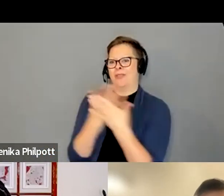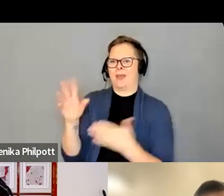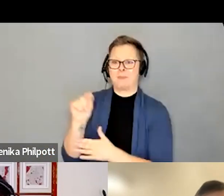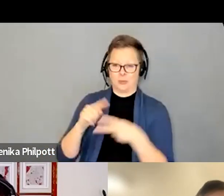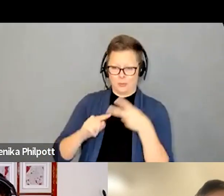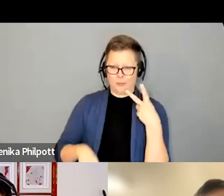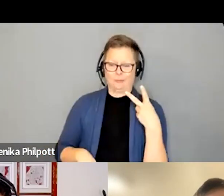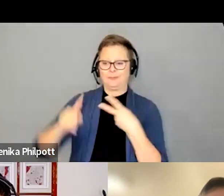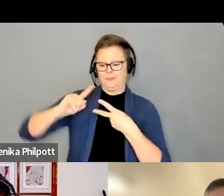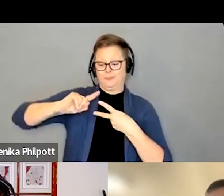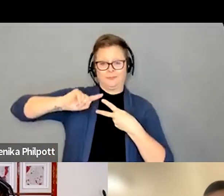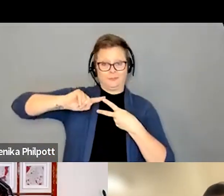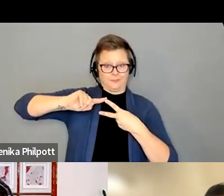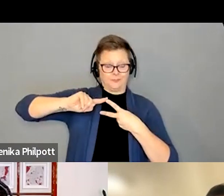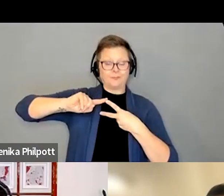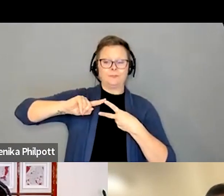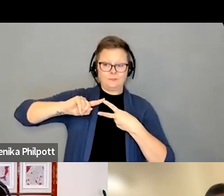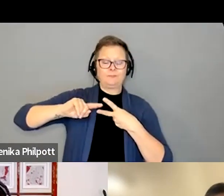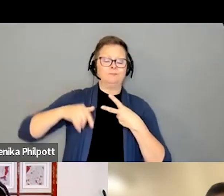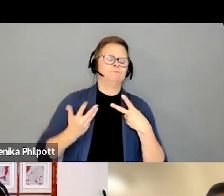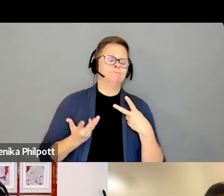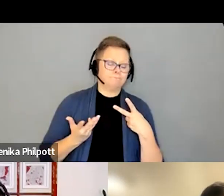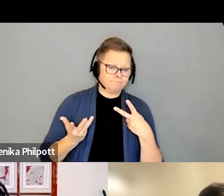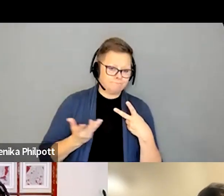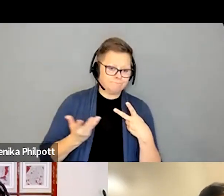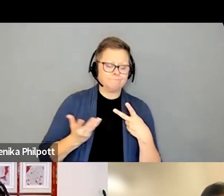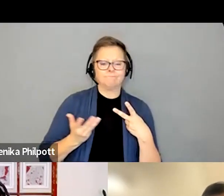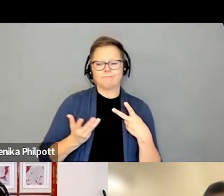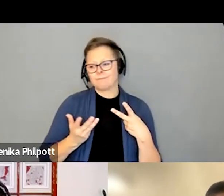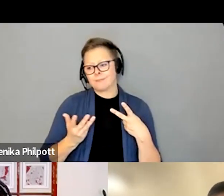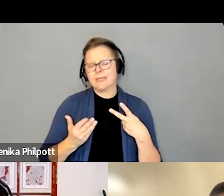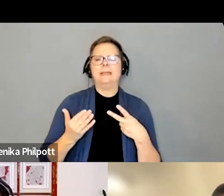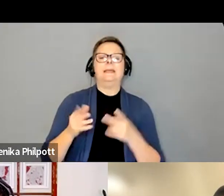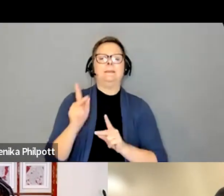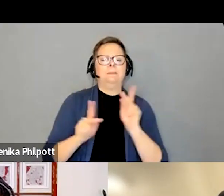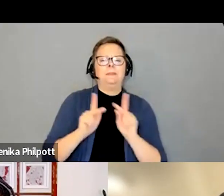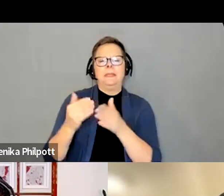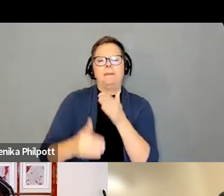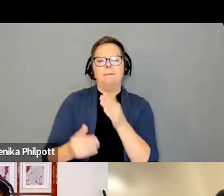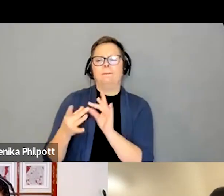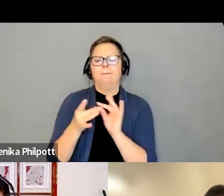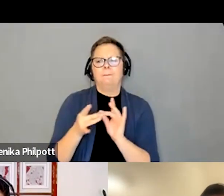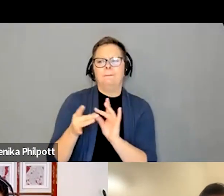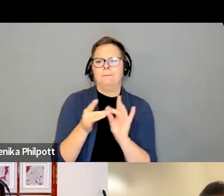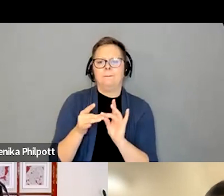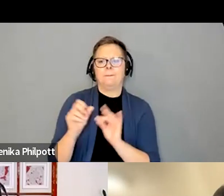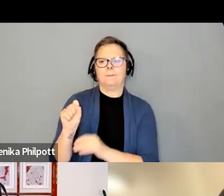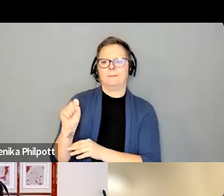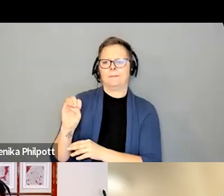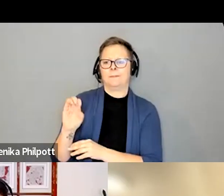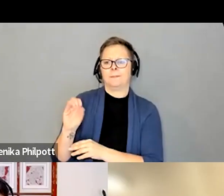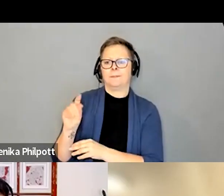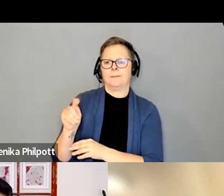be, I think, you know, there's been some chatter about about sector. There's been some chatter